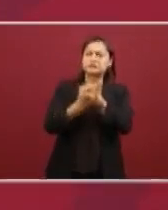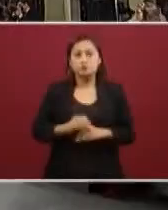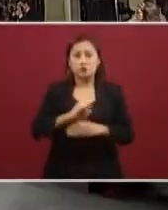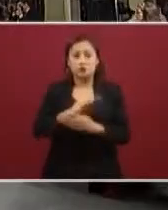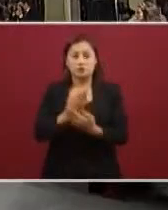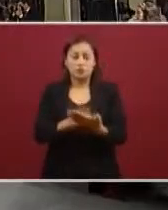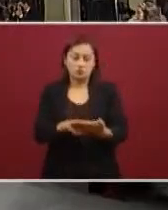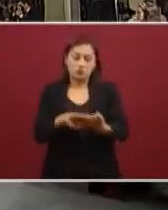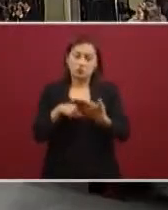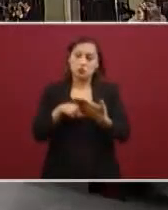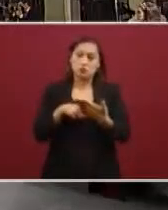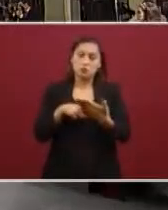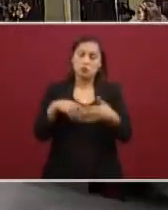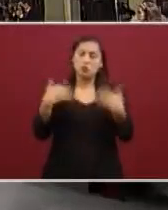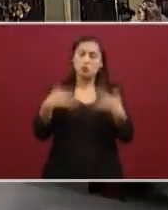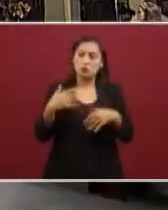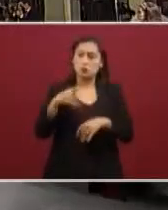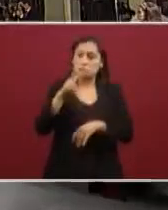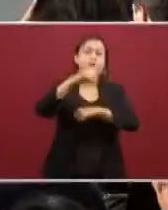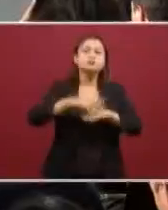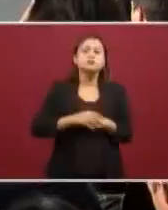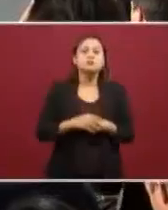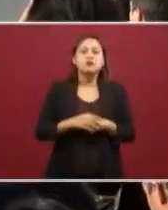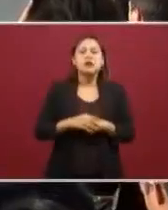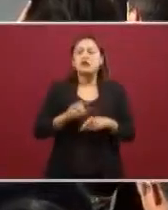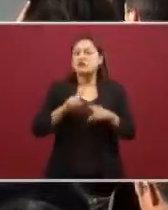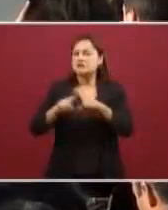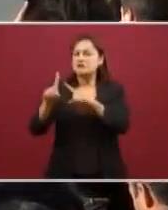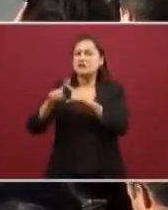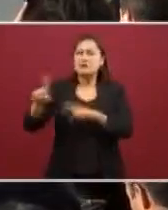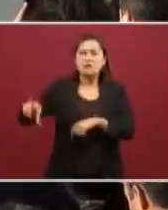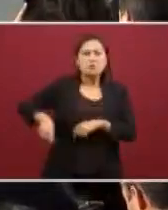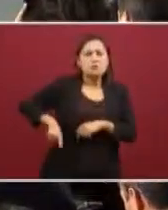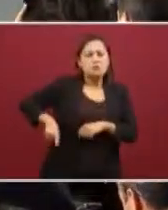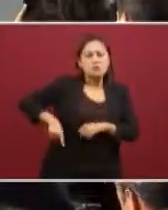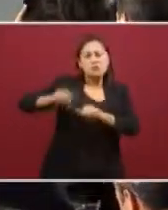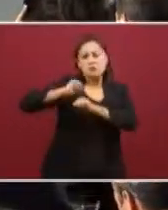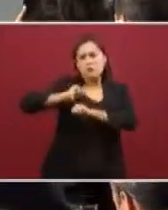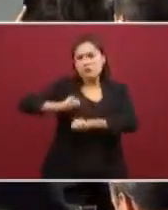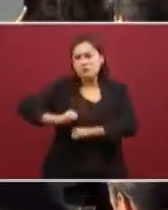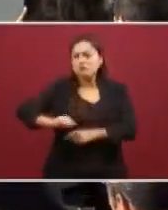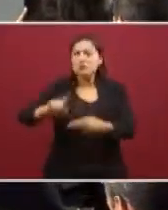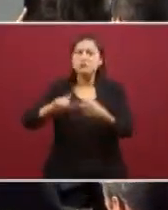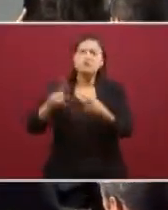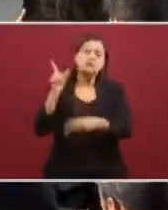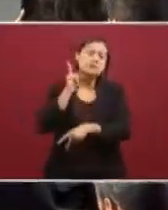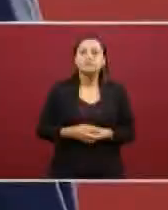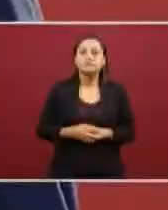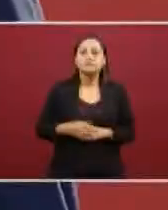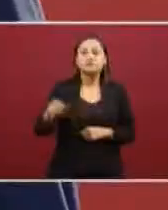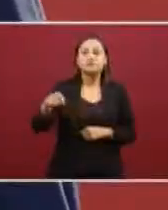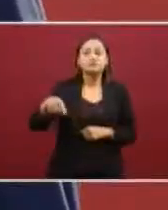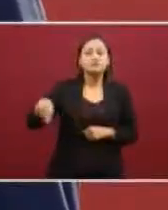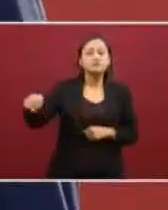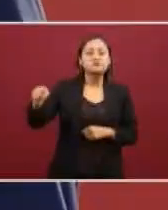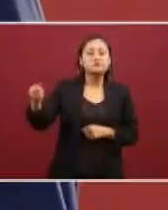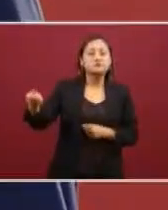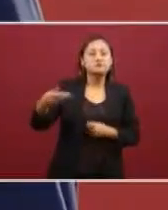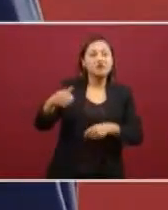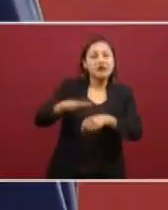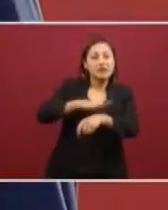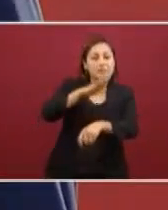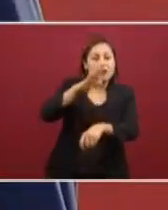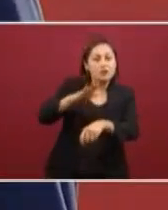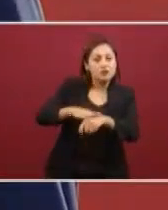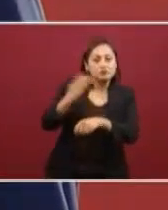to maintain friendship with the people of the United States. President Andrés Manuel López Obrador says he wants Mexicans to come together Saturday in the